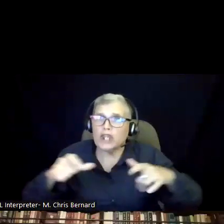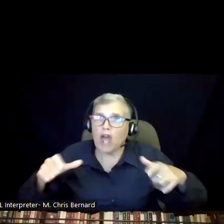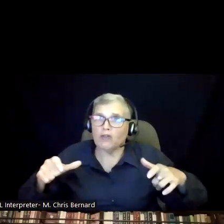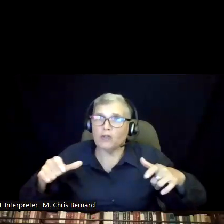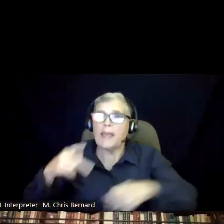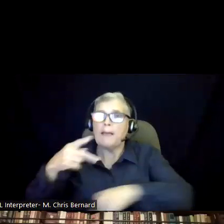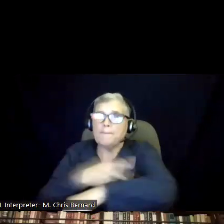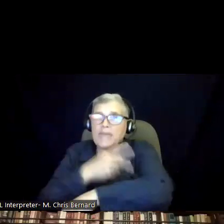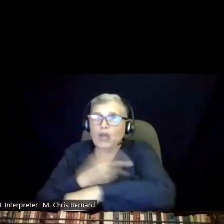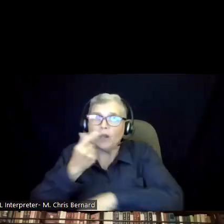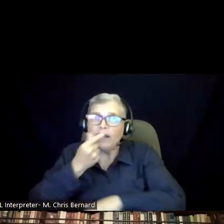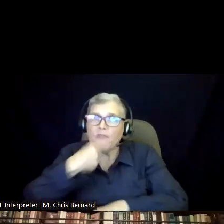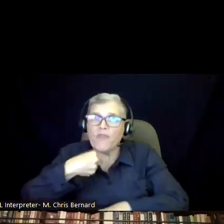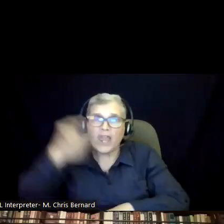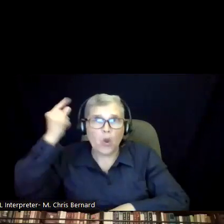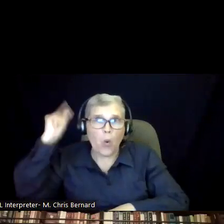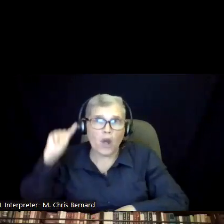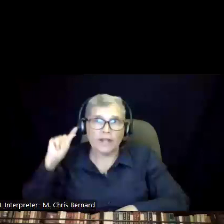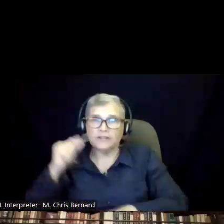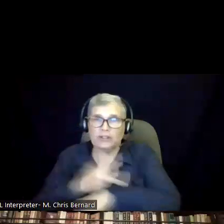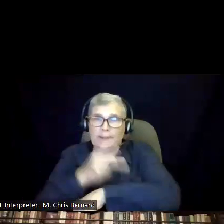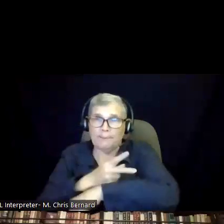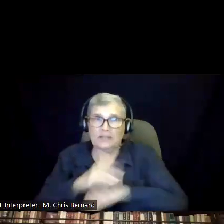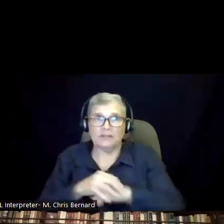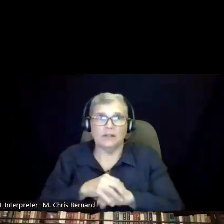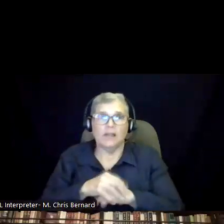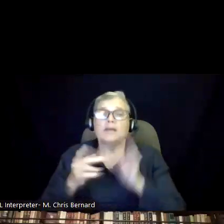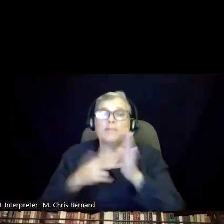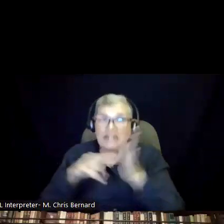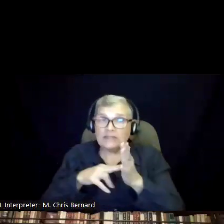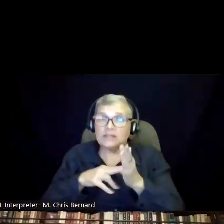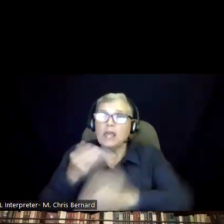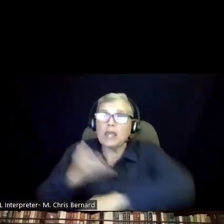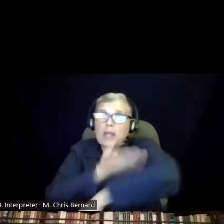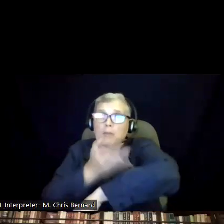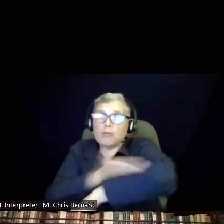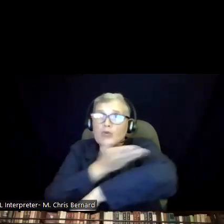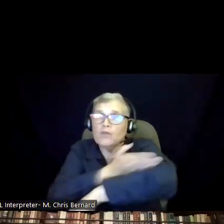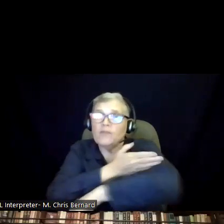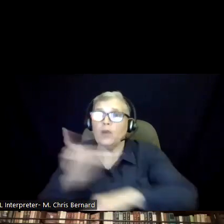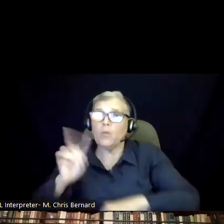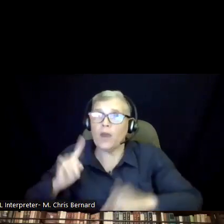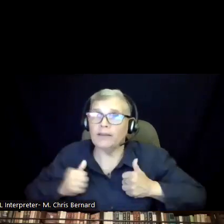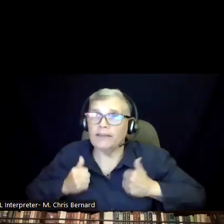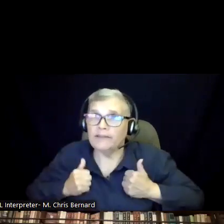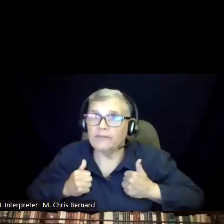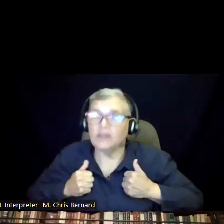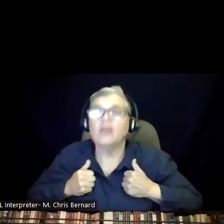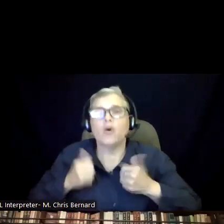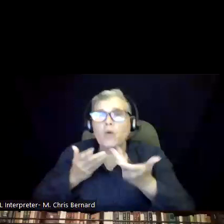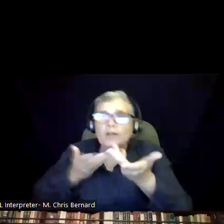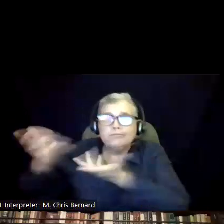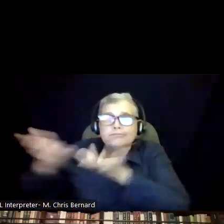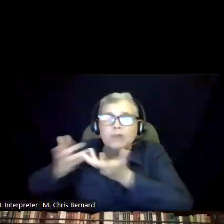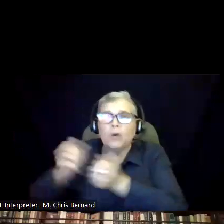sheep. These goals include enhancing wild sheep habitat. We spend a lot of time with the Forest Service and the Bureau of Land